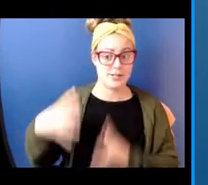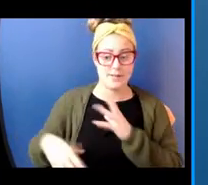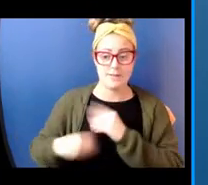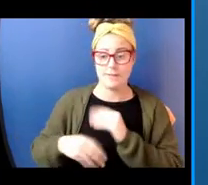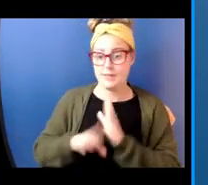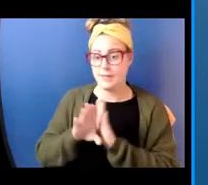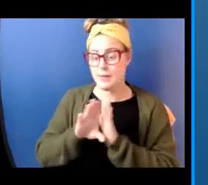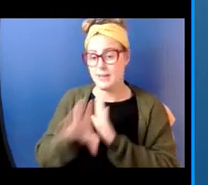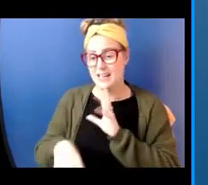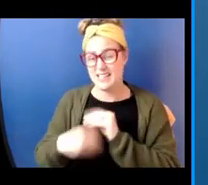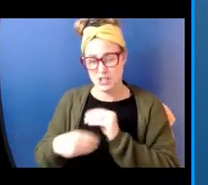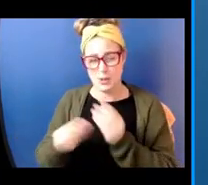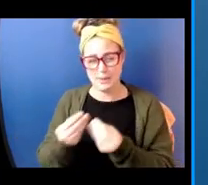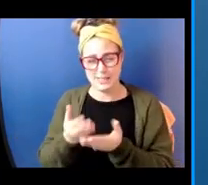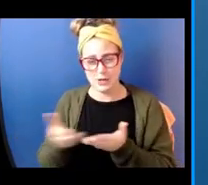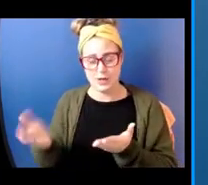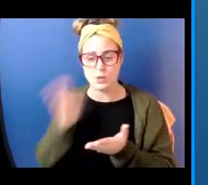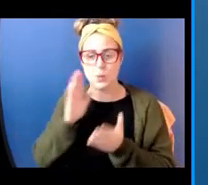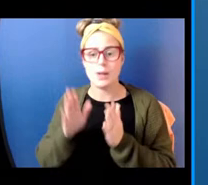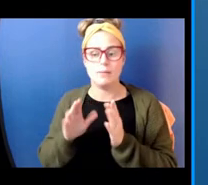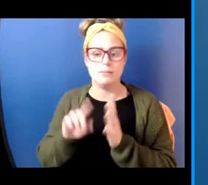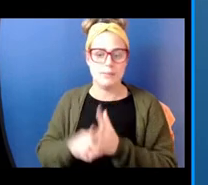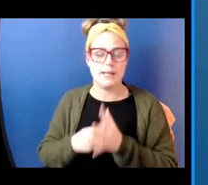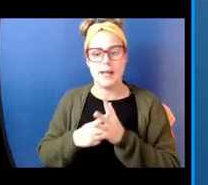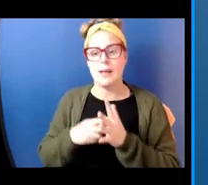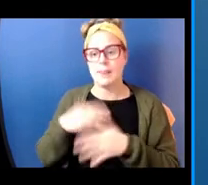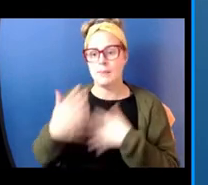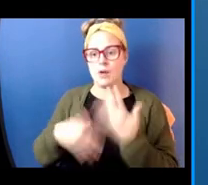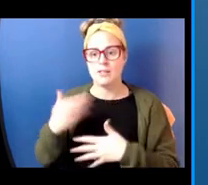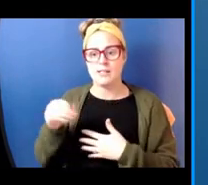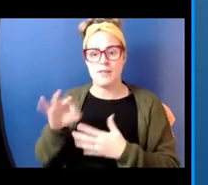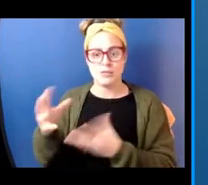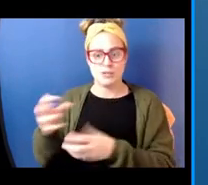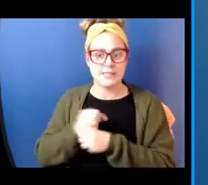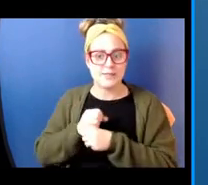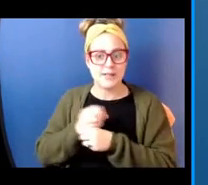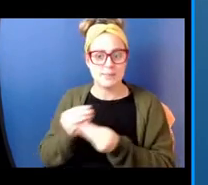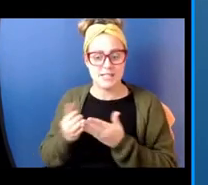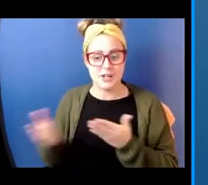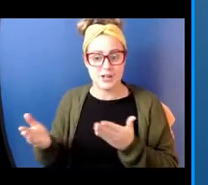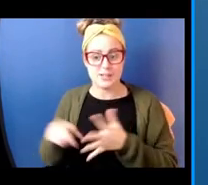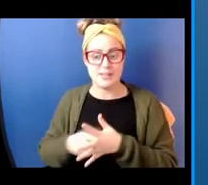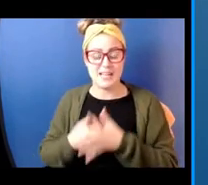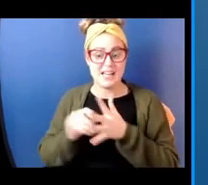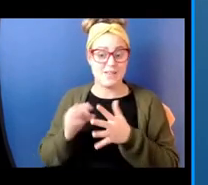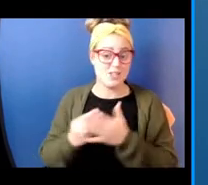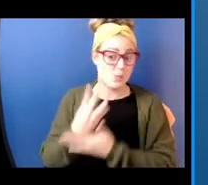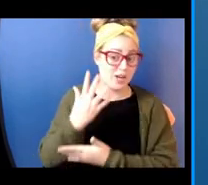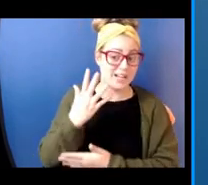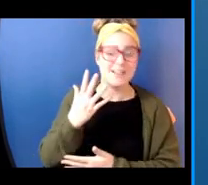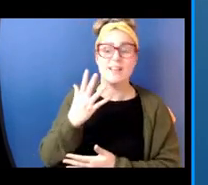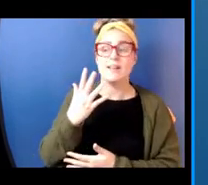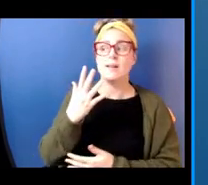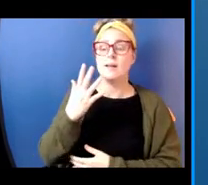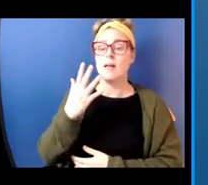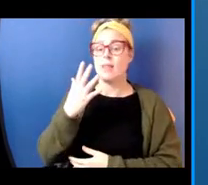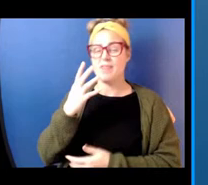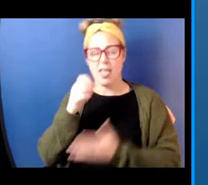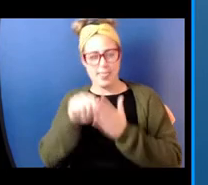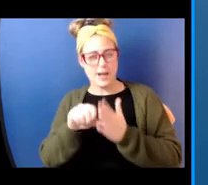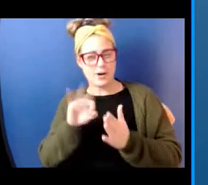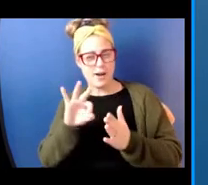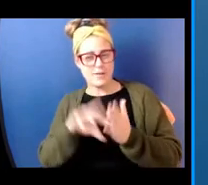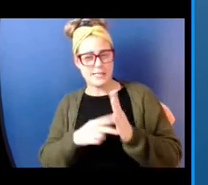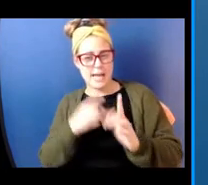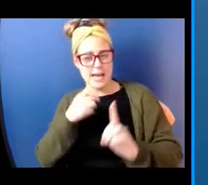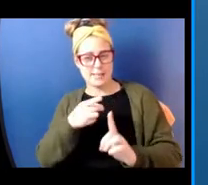we'll begin the process of receiving their materials in the spring beginning with that letter of intent March 1st they'll publicize